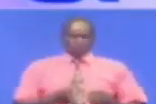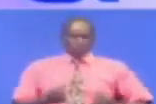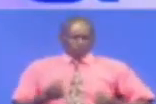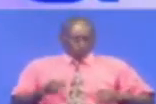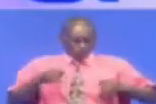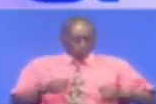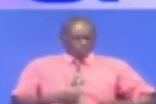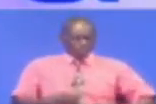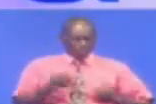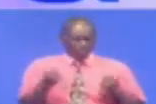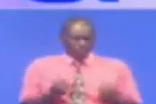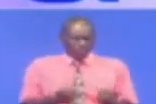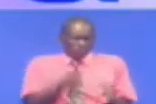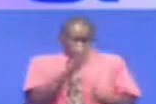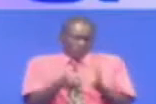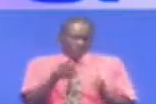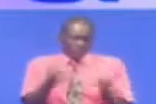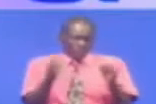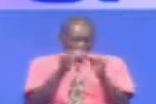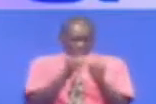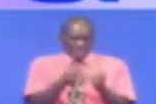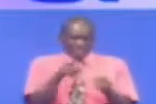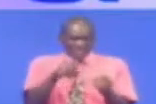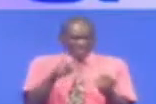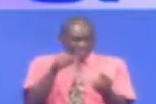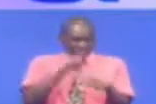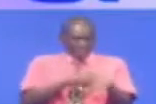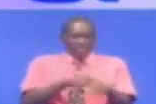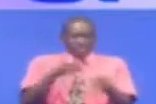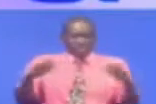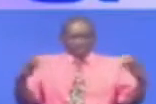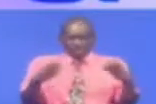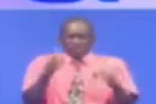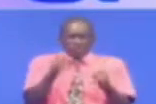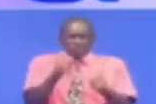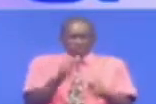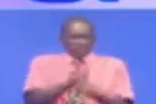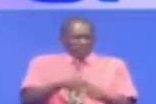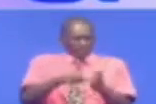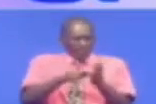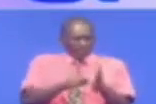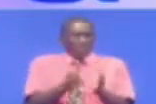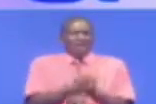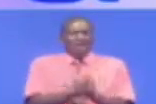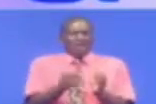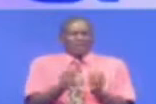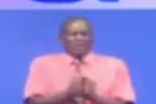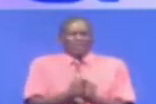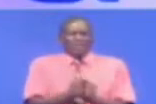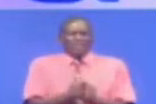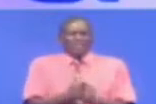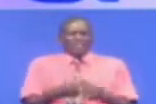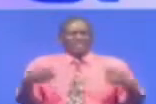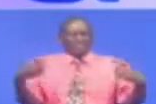event, even in such uncertain times. Our teams who worked tirelessly and against extreme odds to make